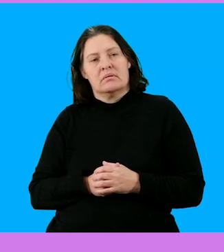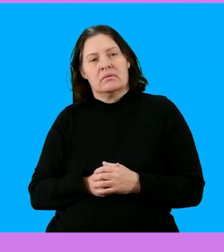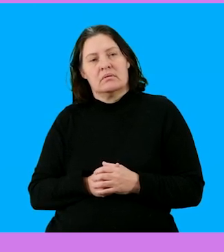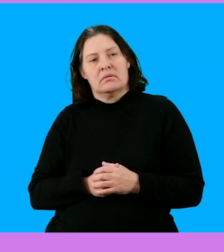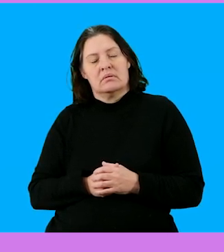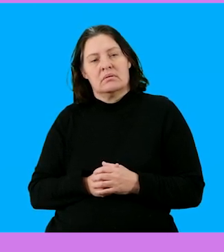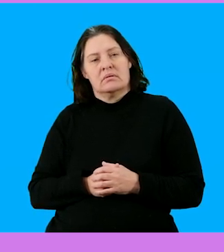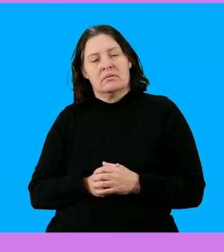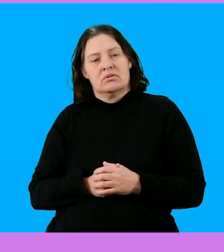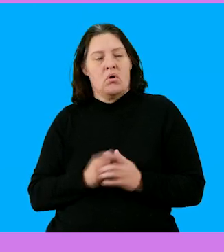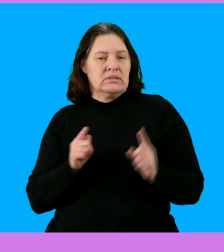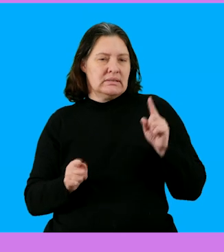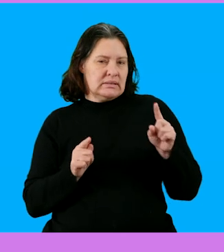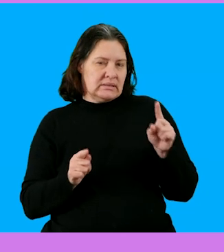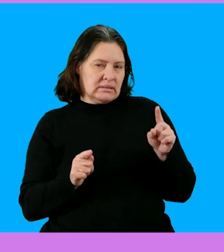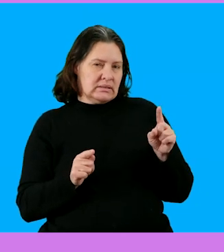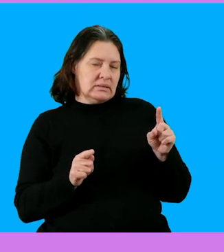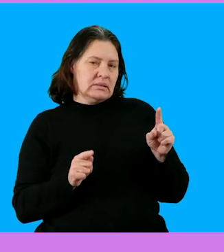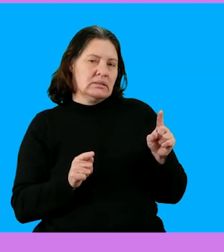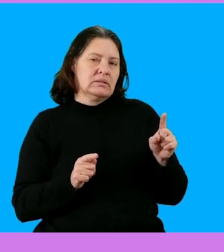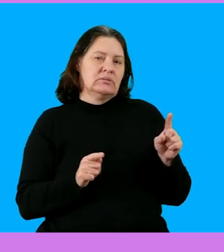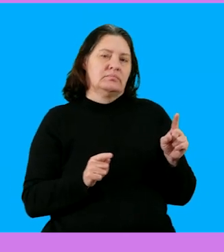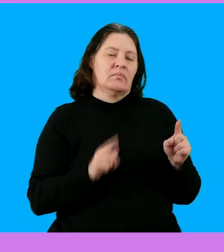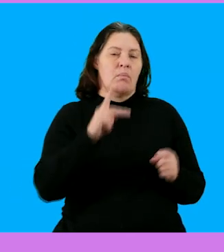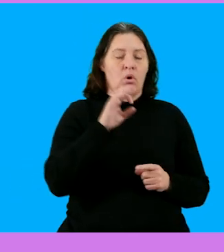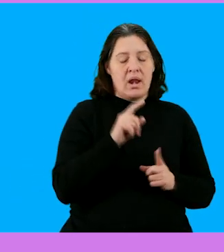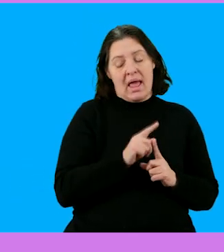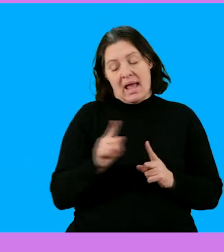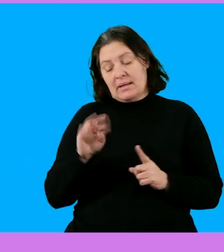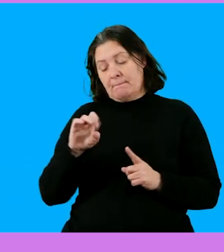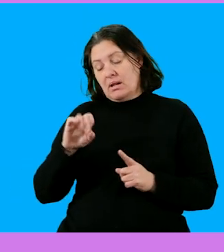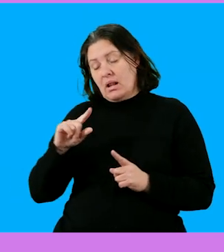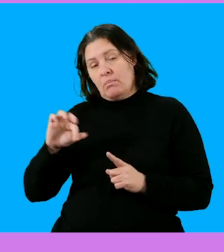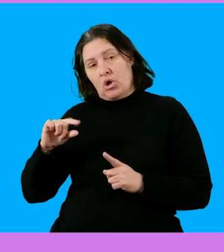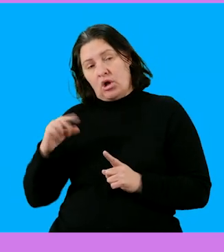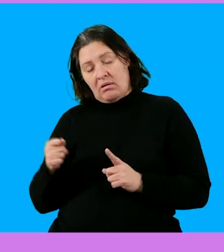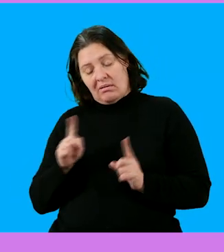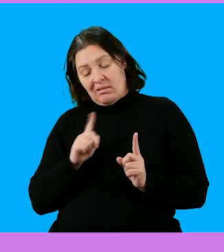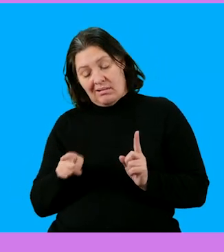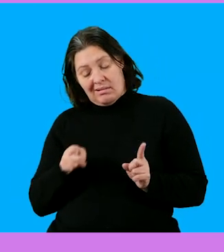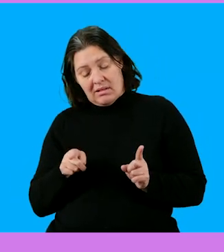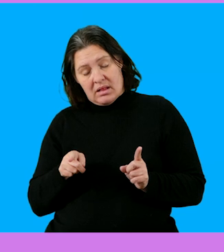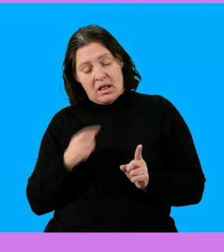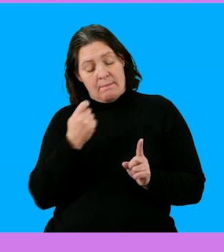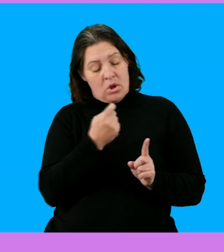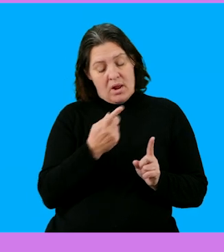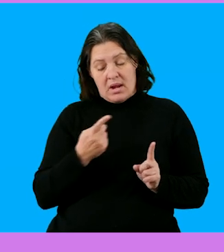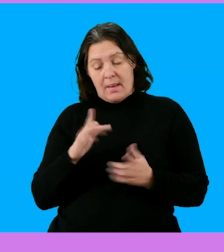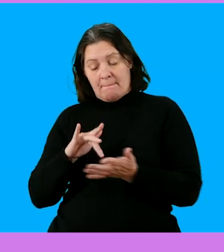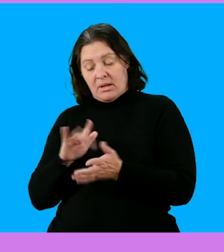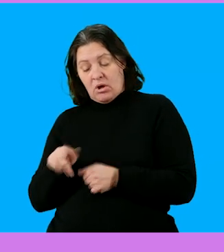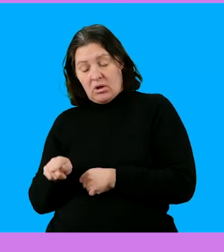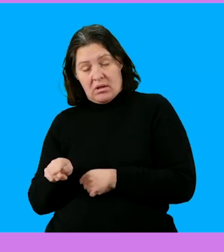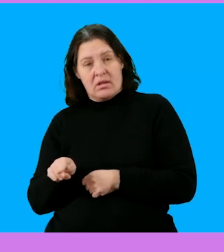this, the distance between Polokwane and Middelburg. Can I write it like that so that you know Polokwane and Middelburg,